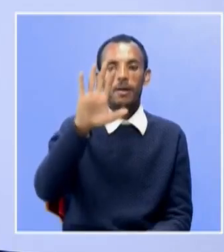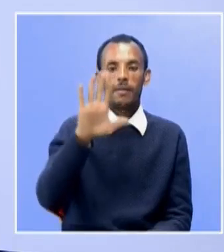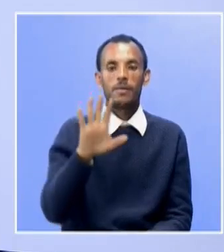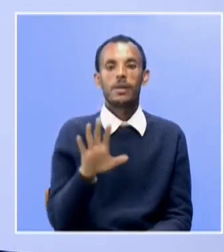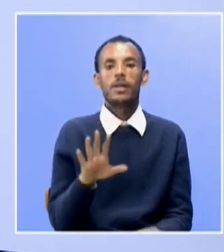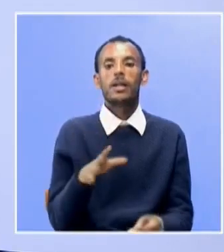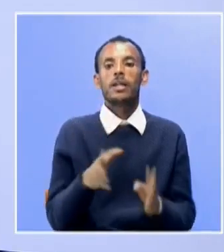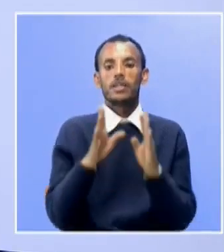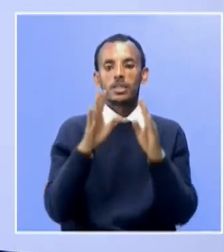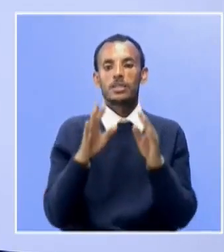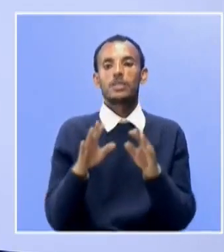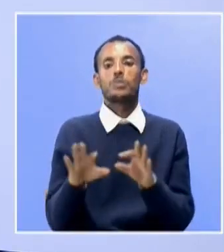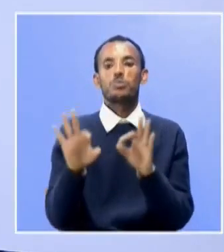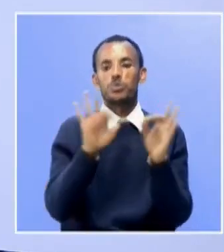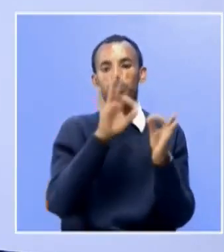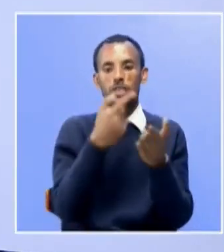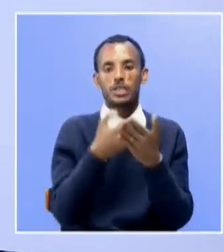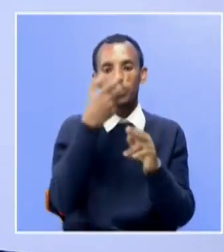weights in order.